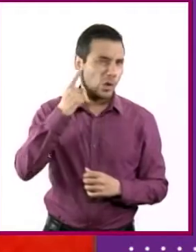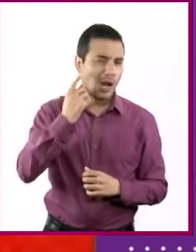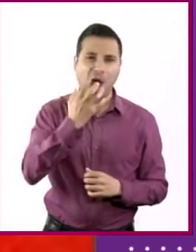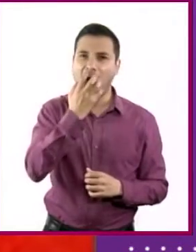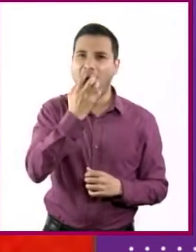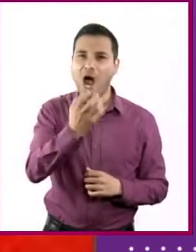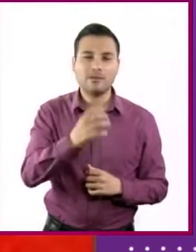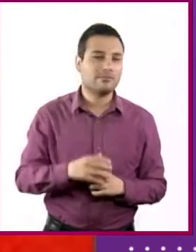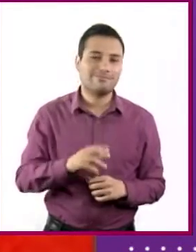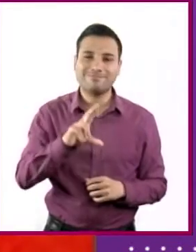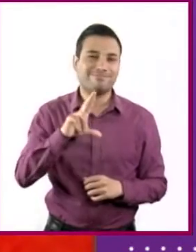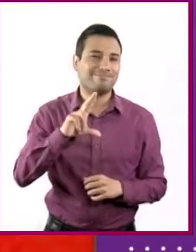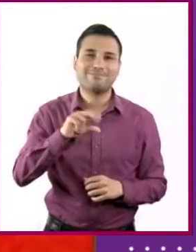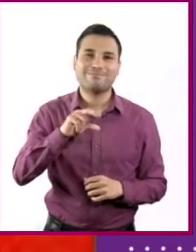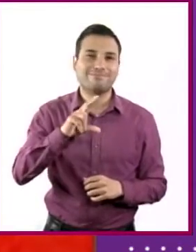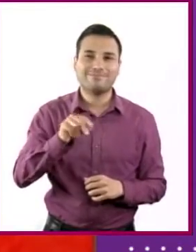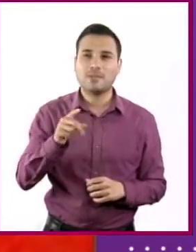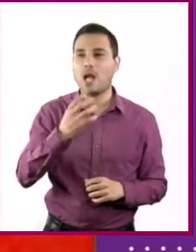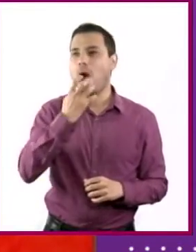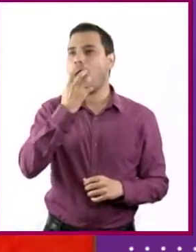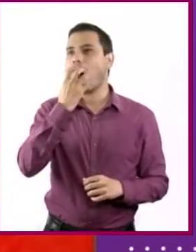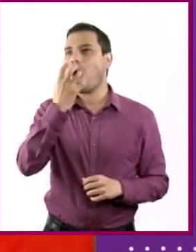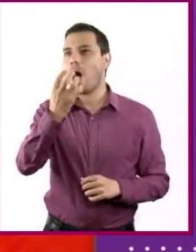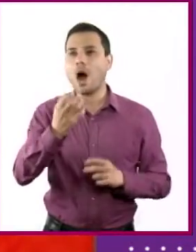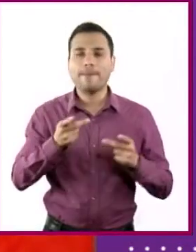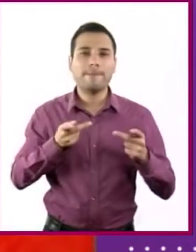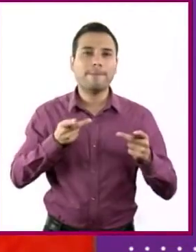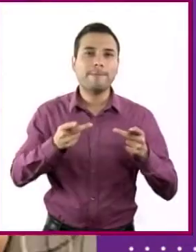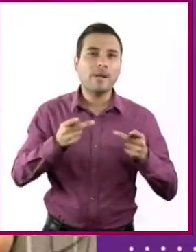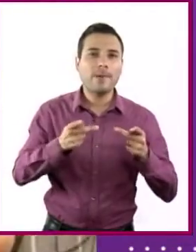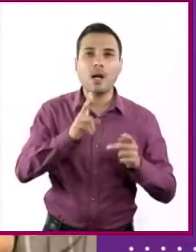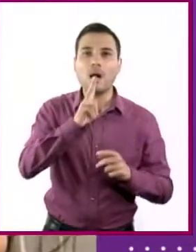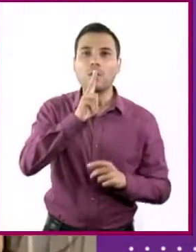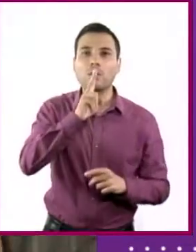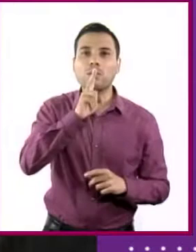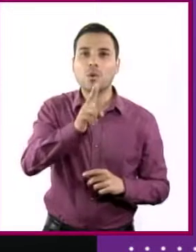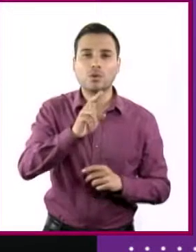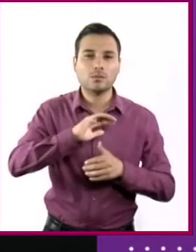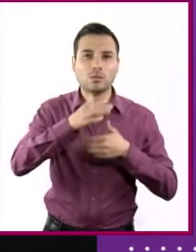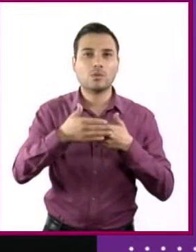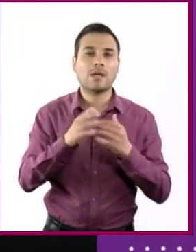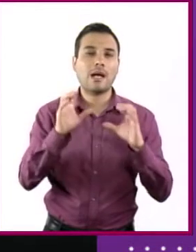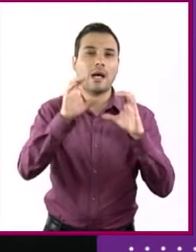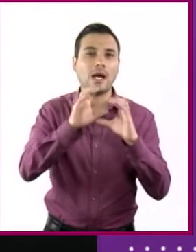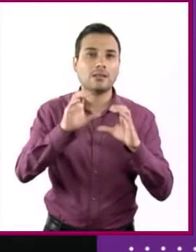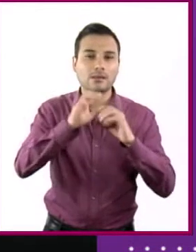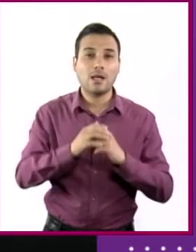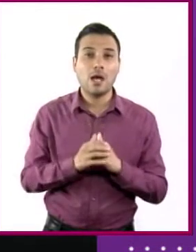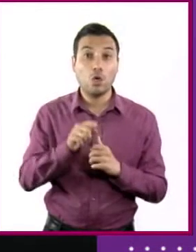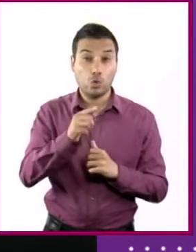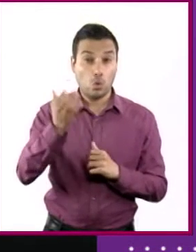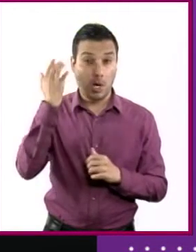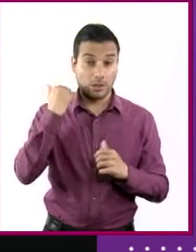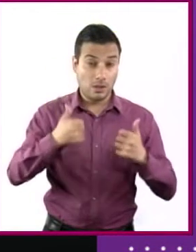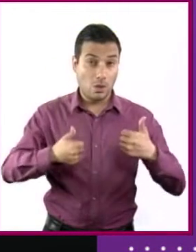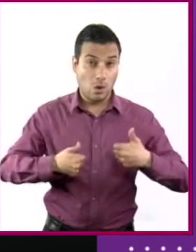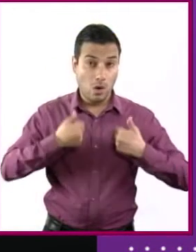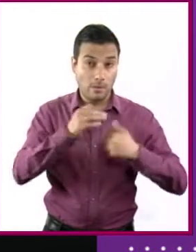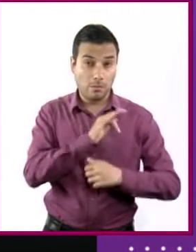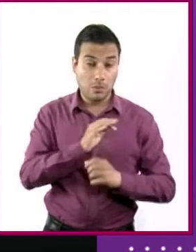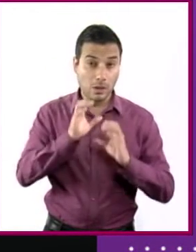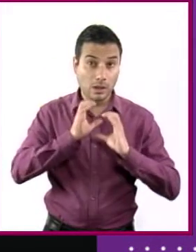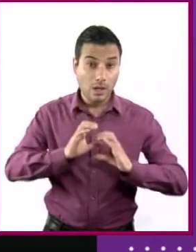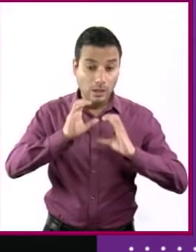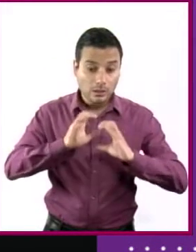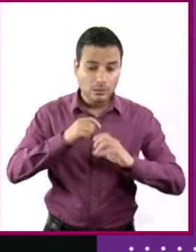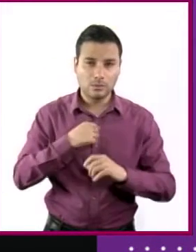It was a singer's preparation. That man sang so well. Could you sing when you were young? No,